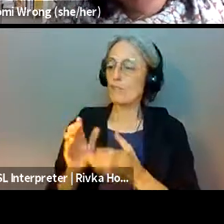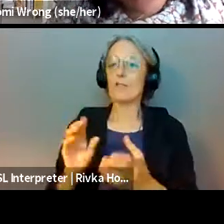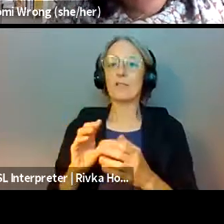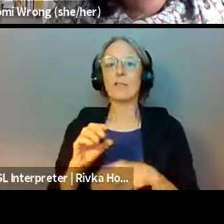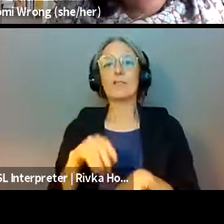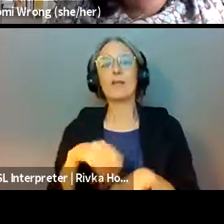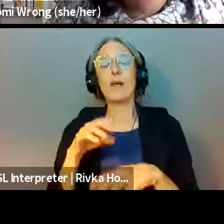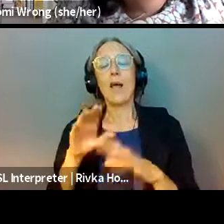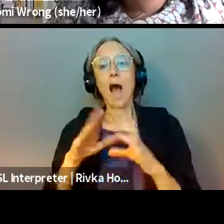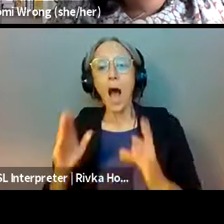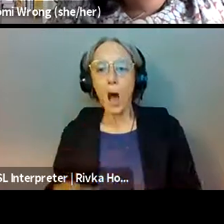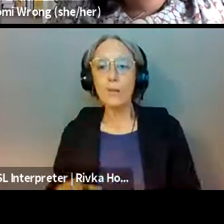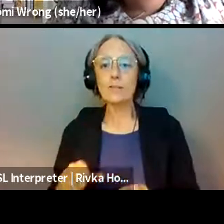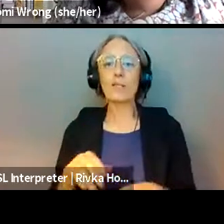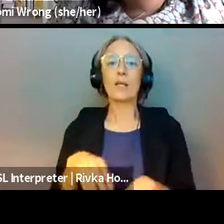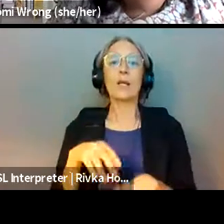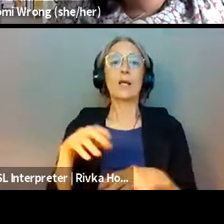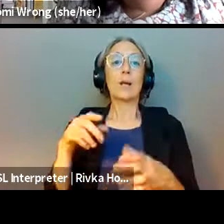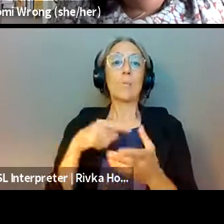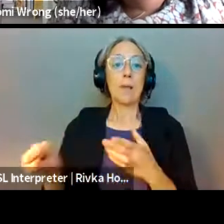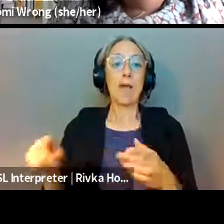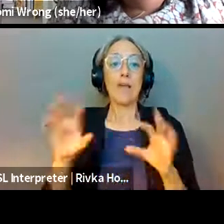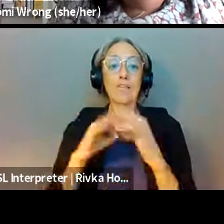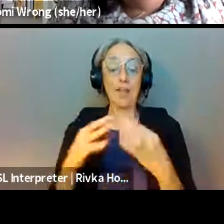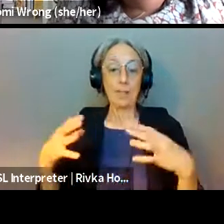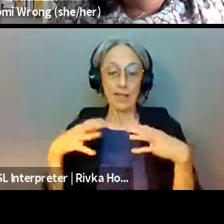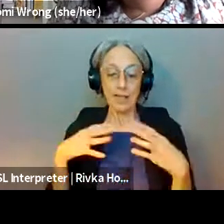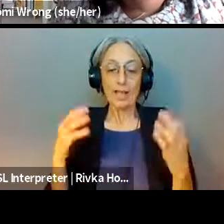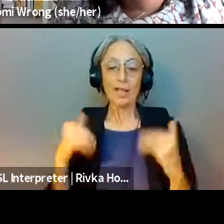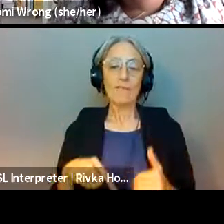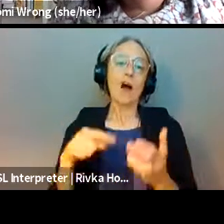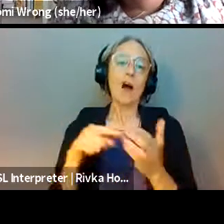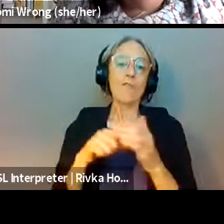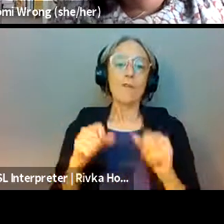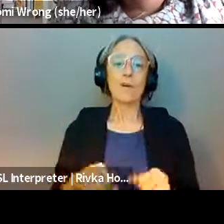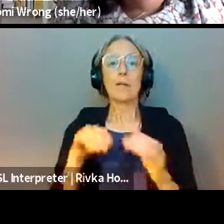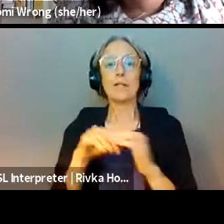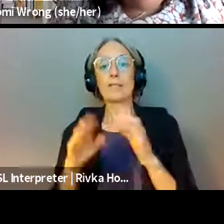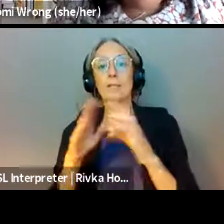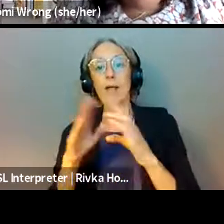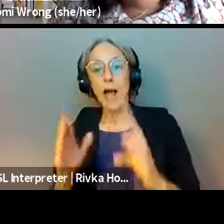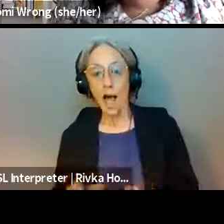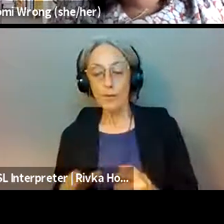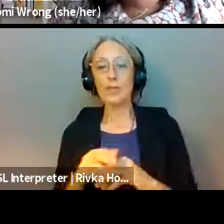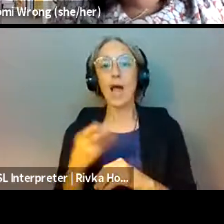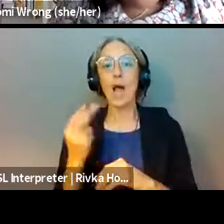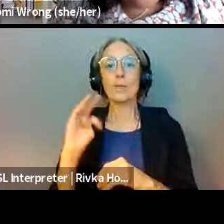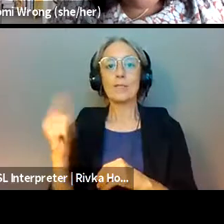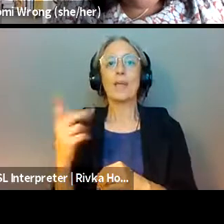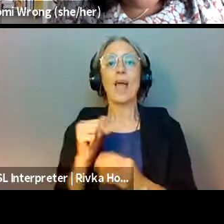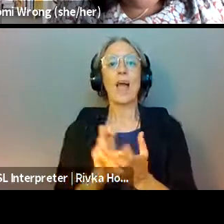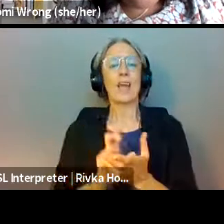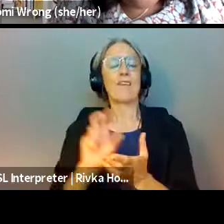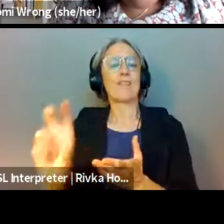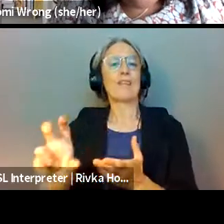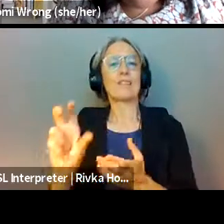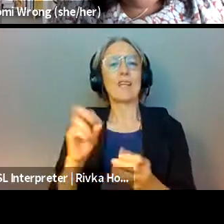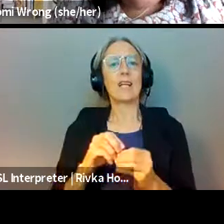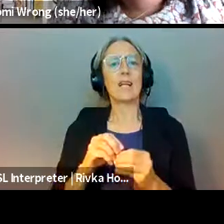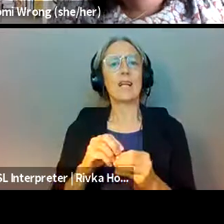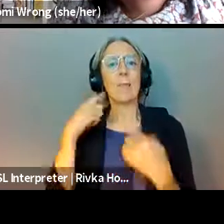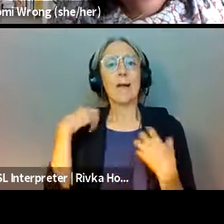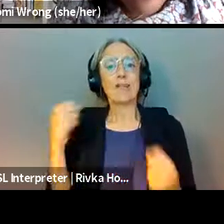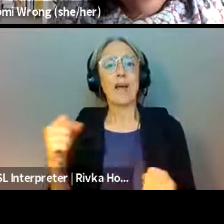leave, affordable and accessible housing, and an investment in mental health, telehealth, and